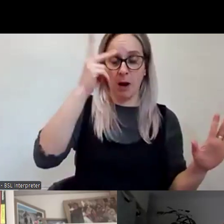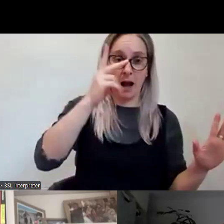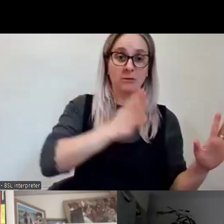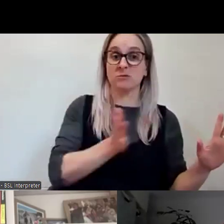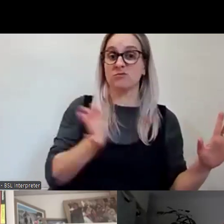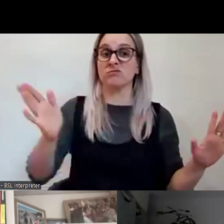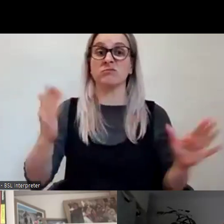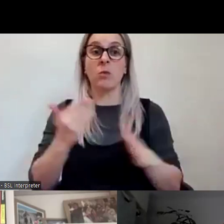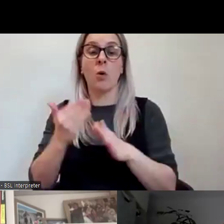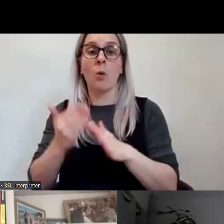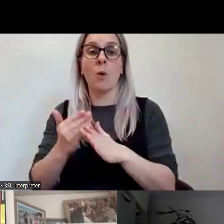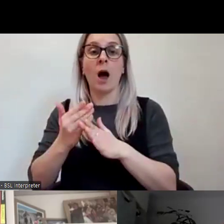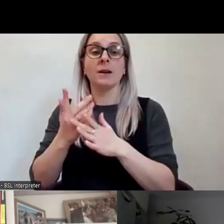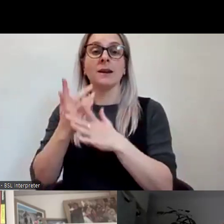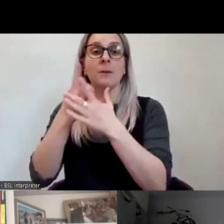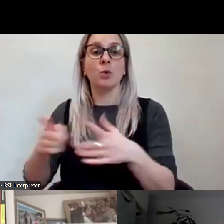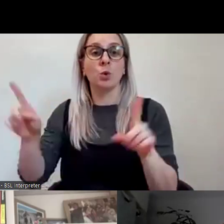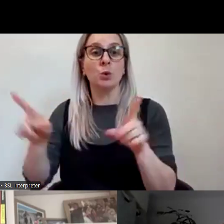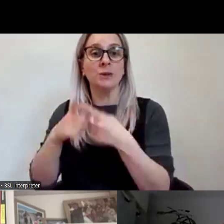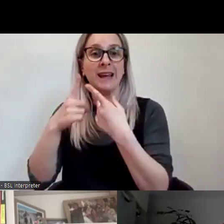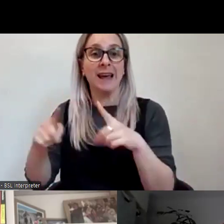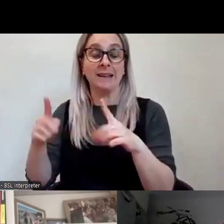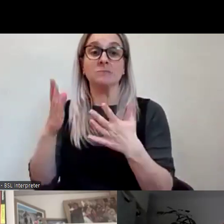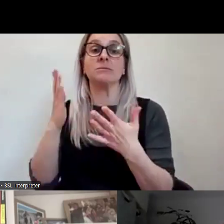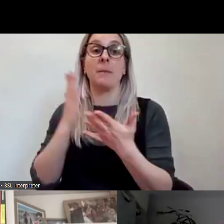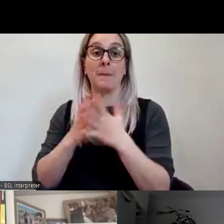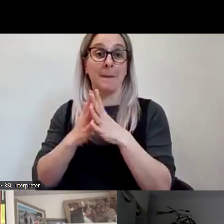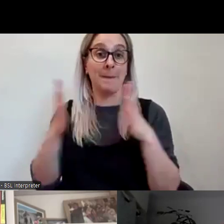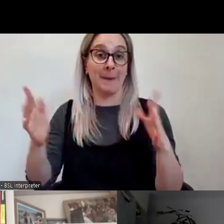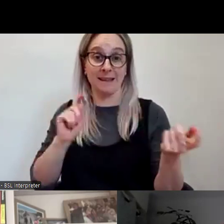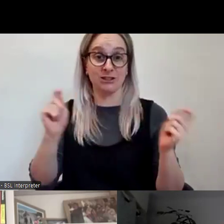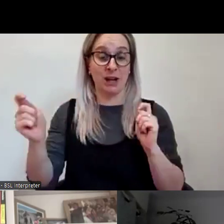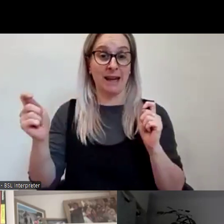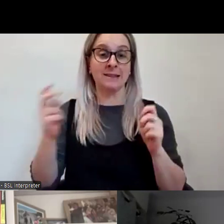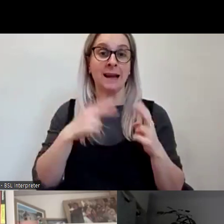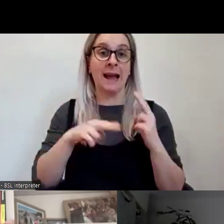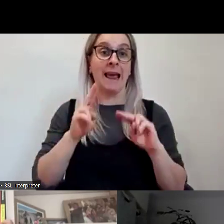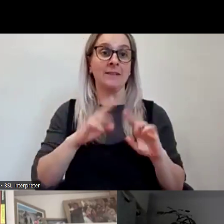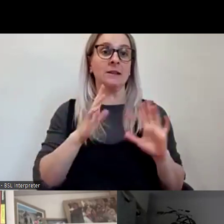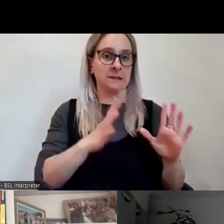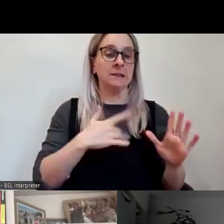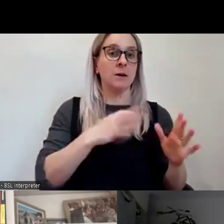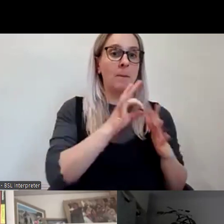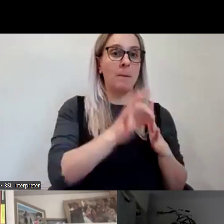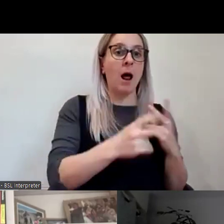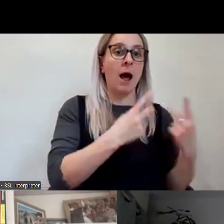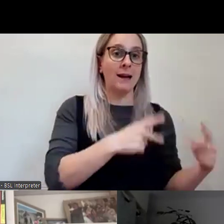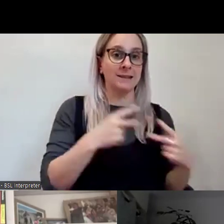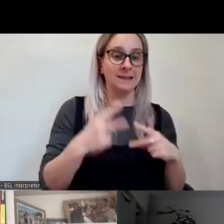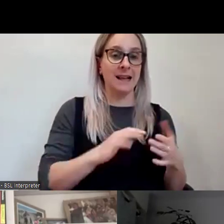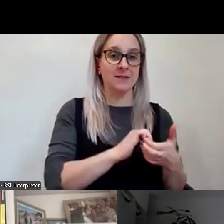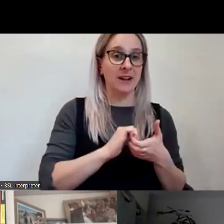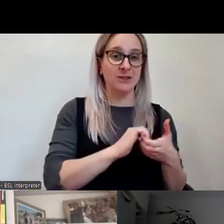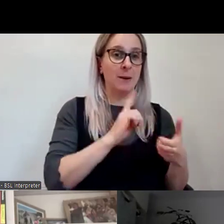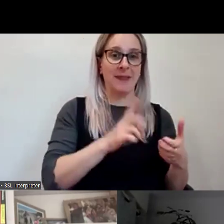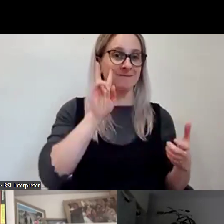classical music, and there's a fundamental change. If you're putting yourself forward for the dance fellowship and you then not end up working in dance, that would